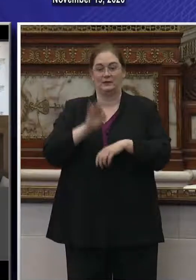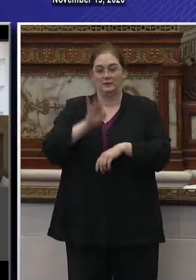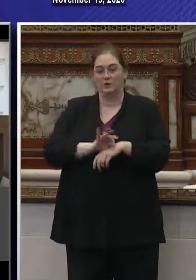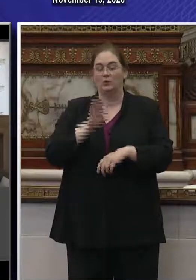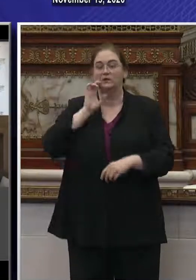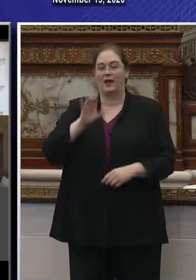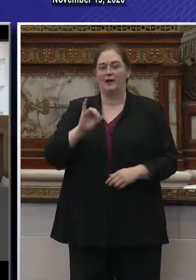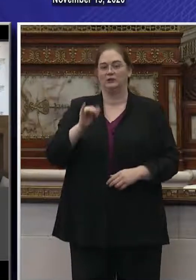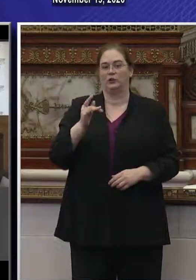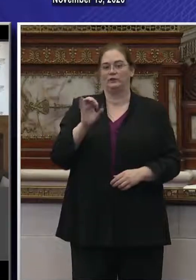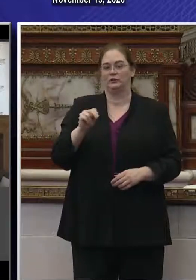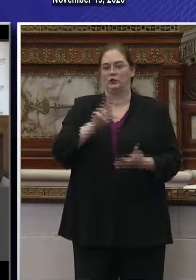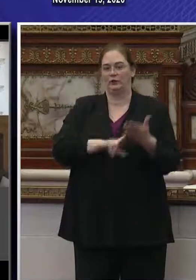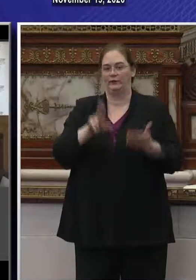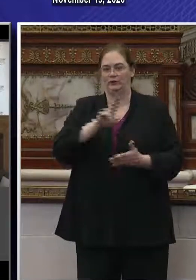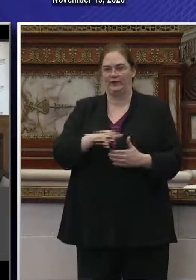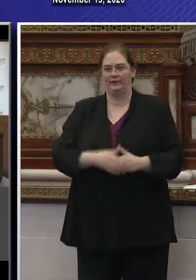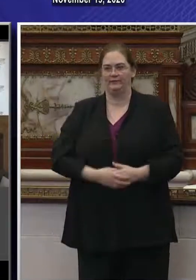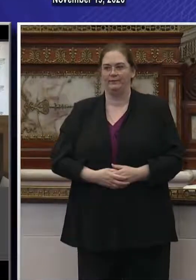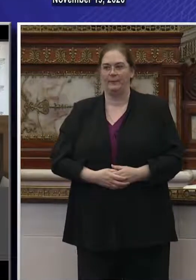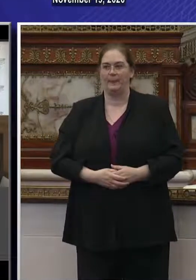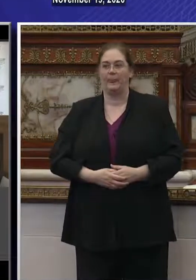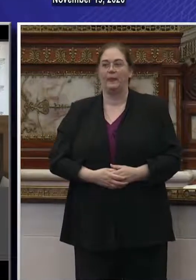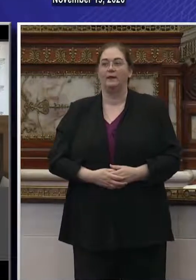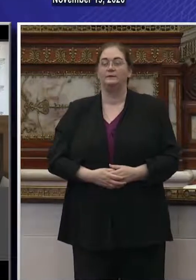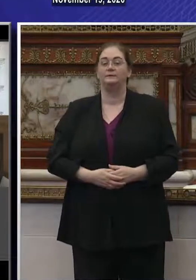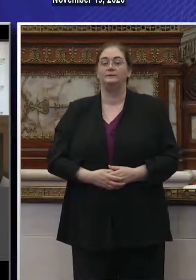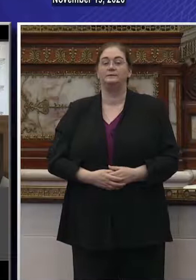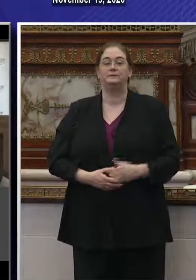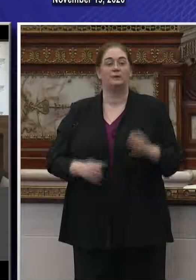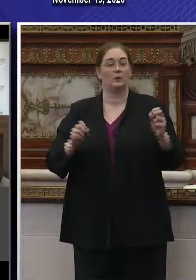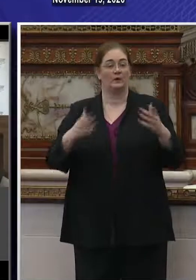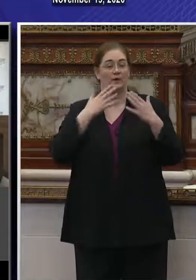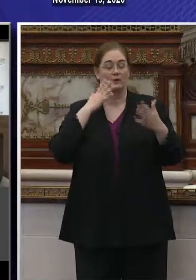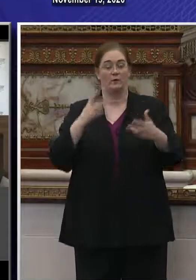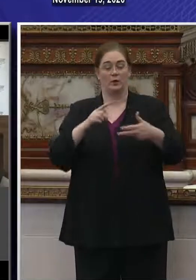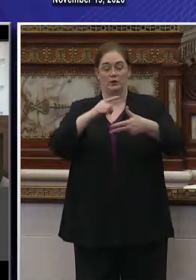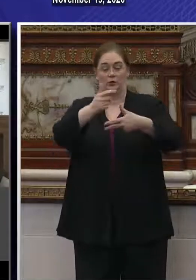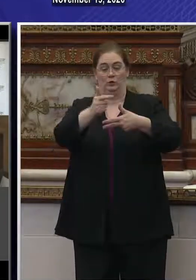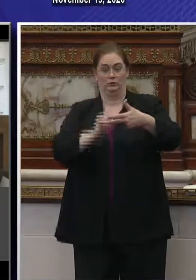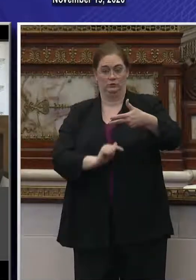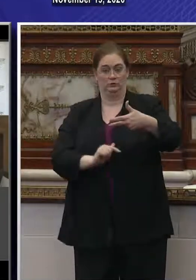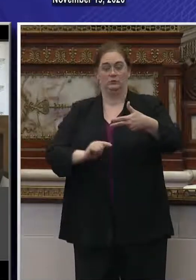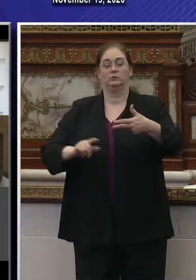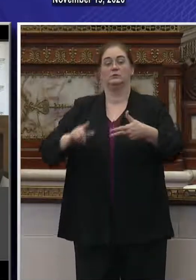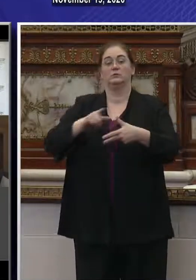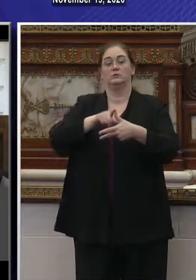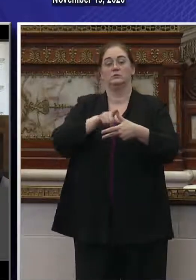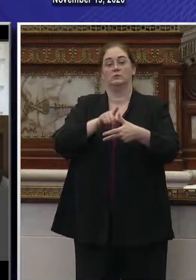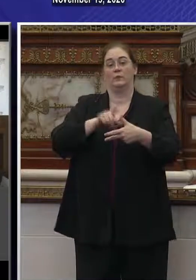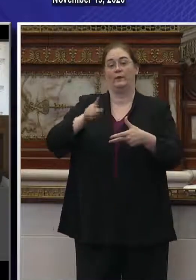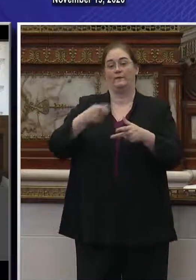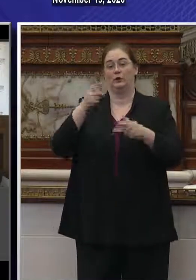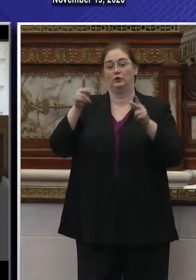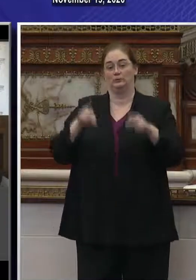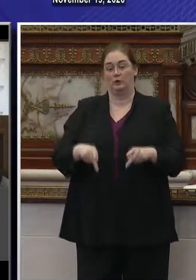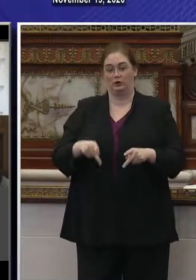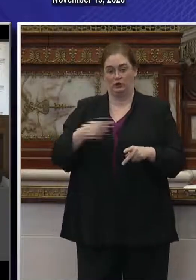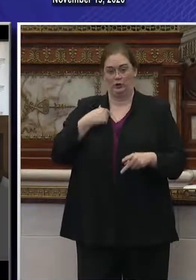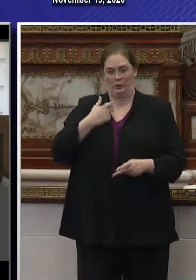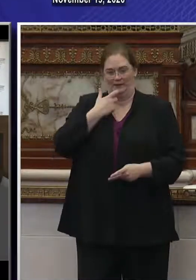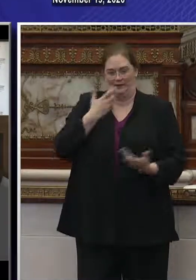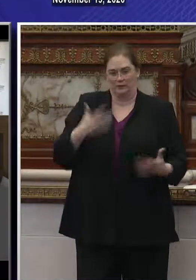University. Okay, if we could start in that order with the first individual name